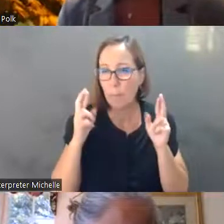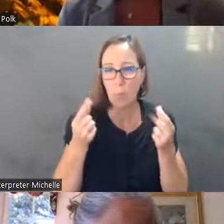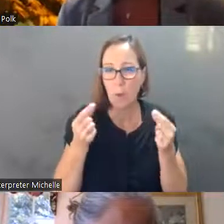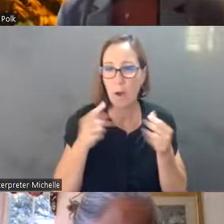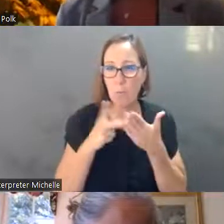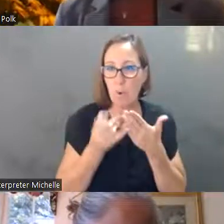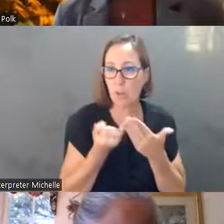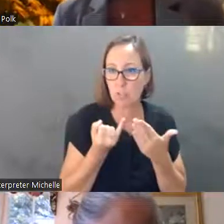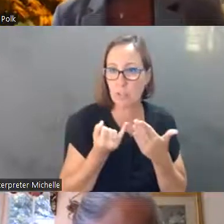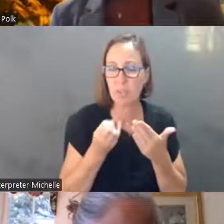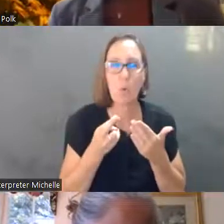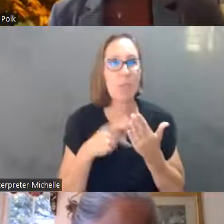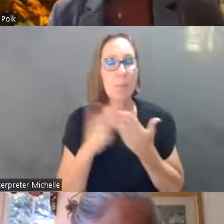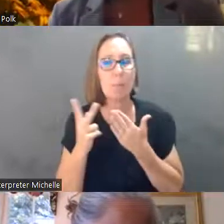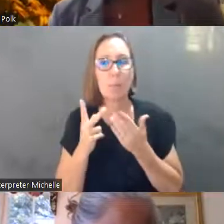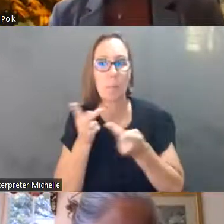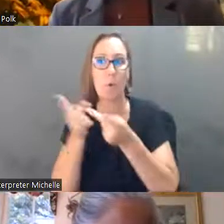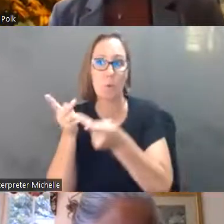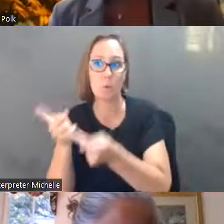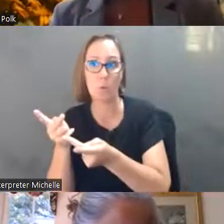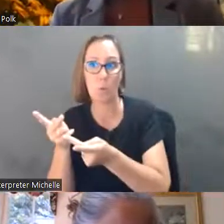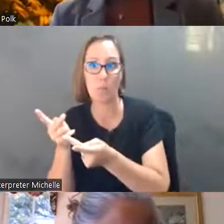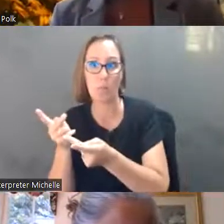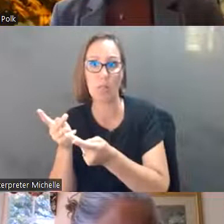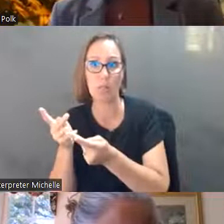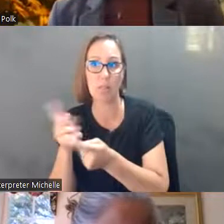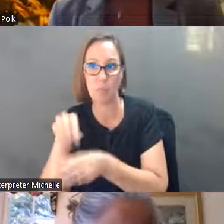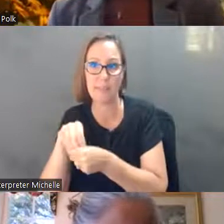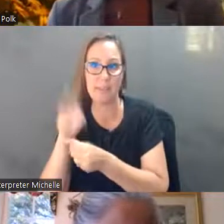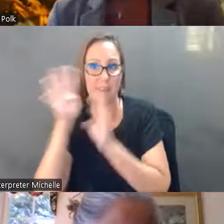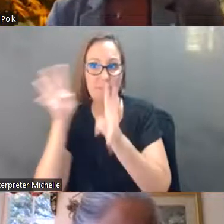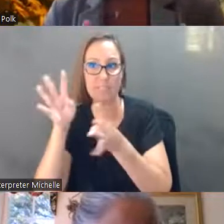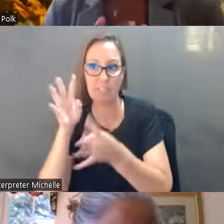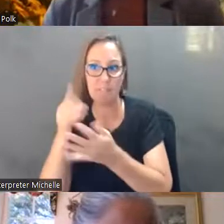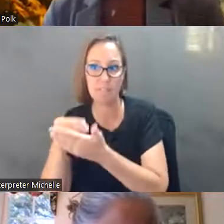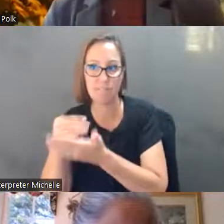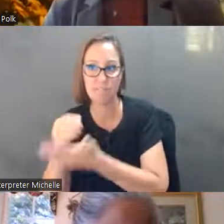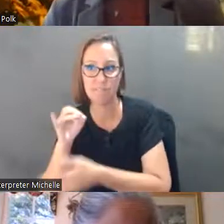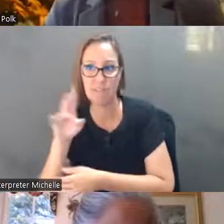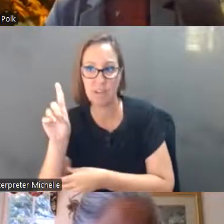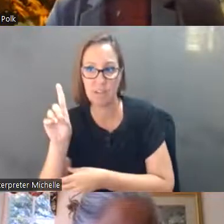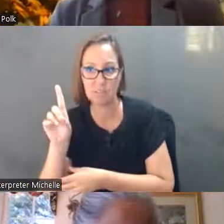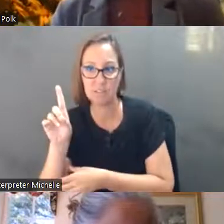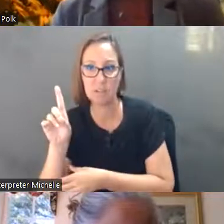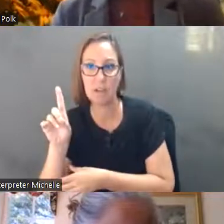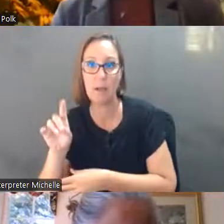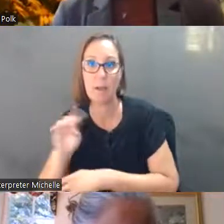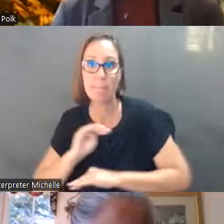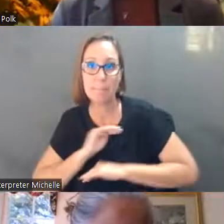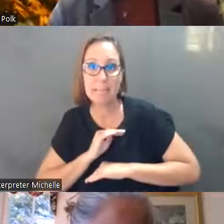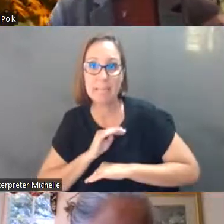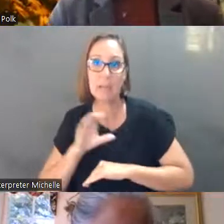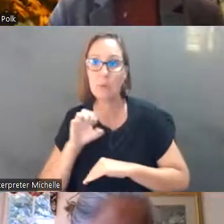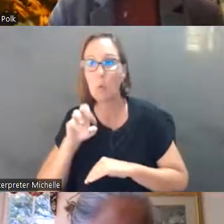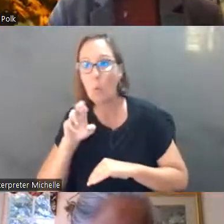or the proposals that are put forward in the innovation fund meet certain core competencies that